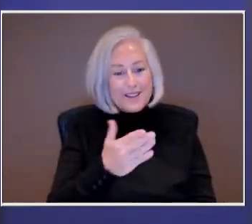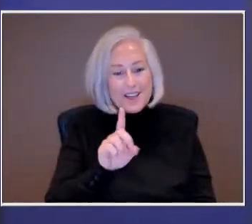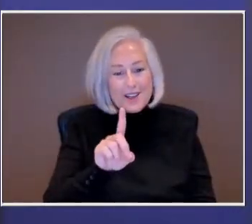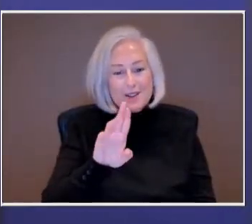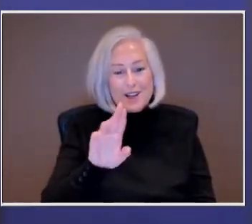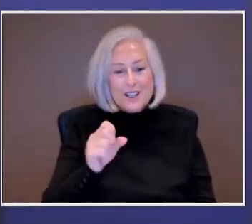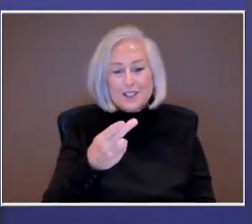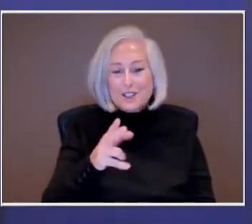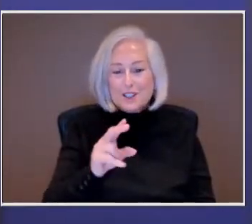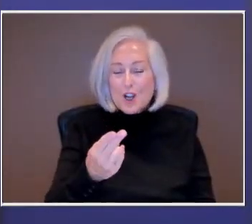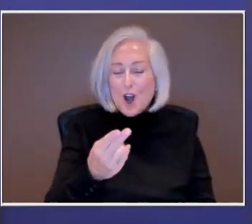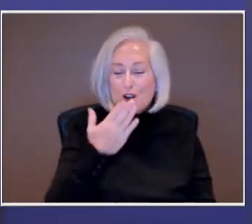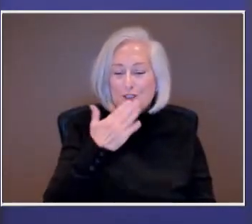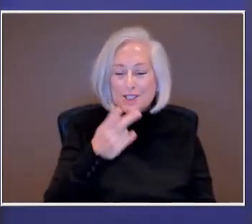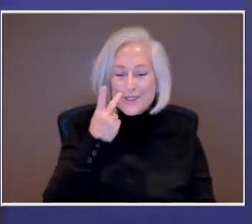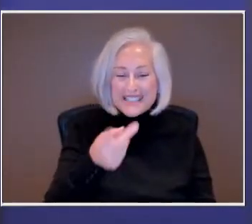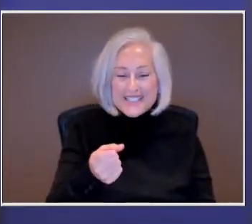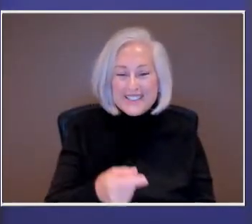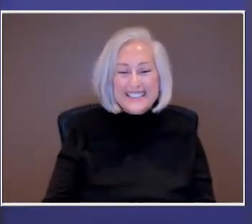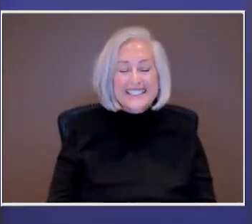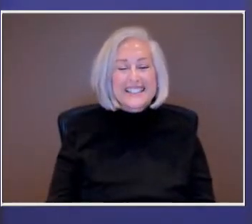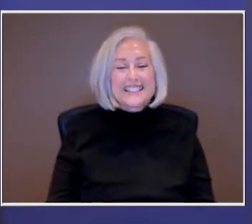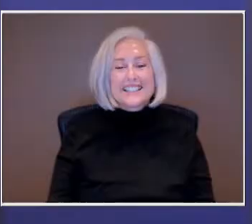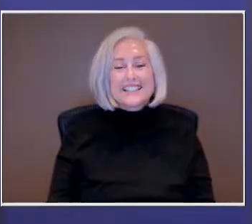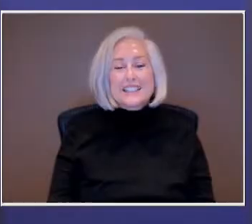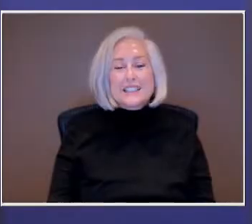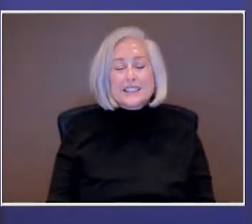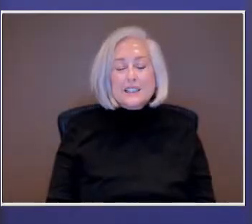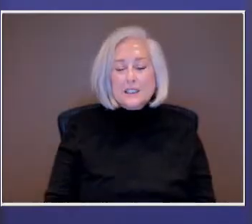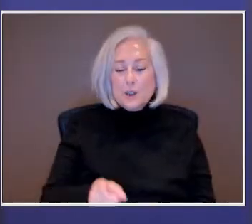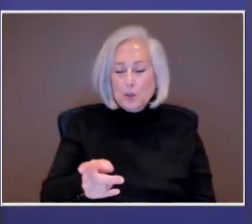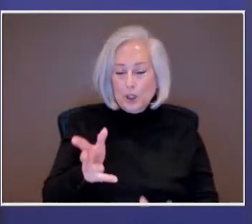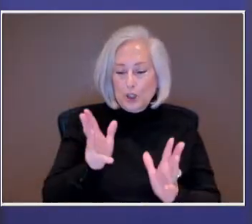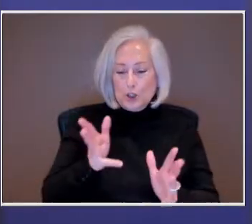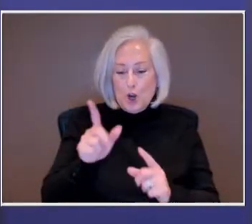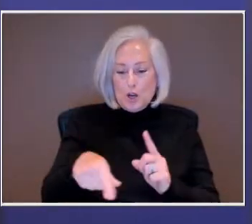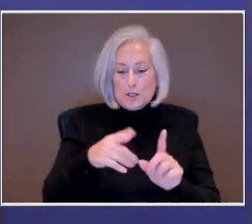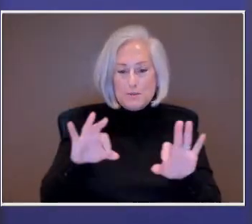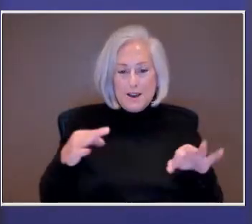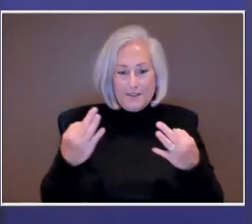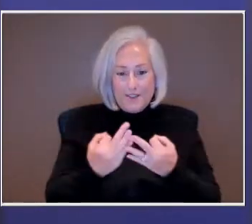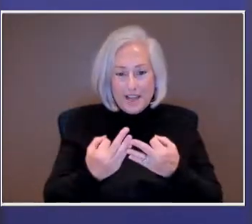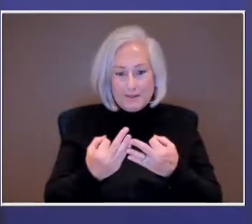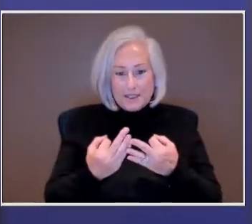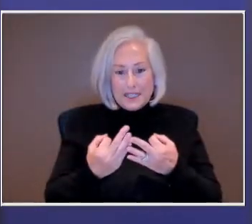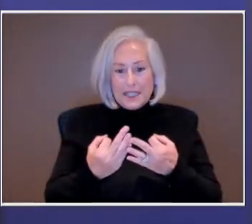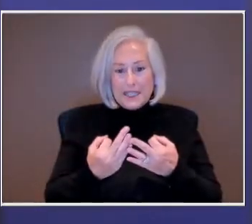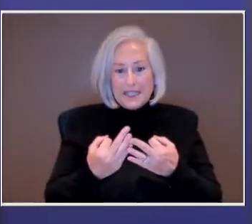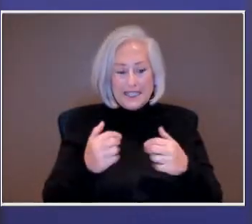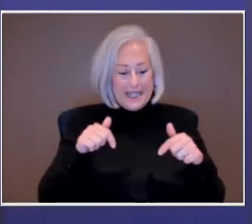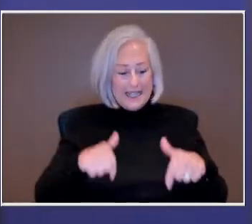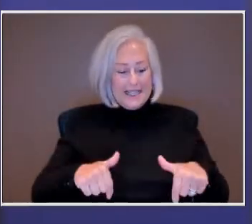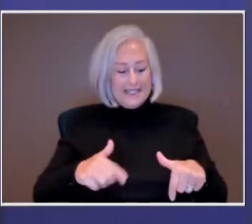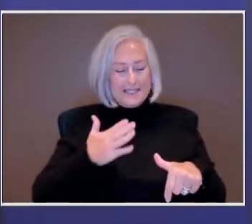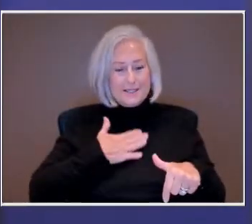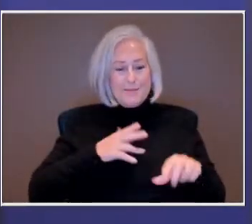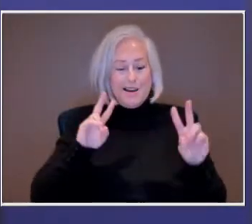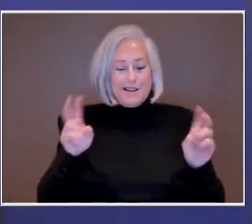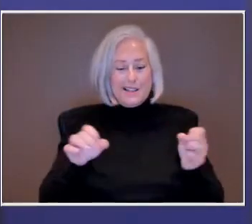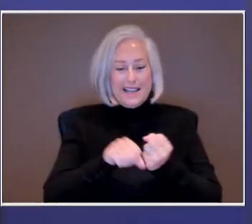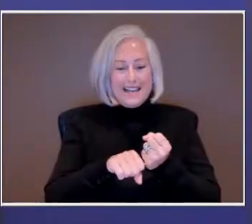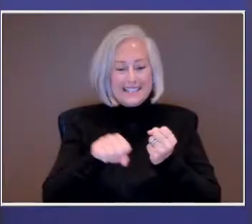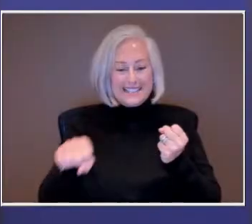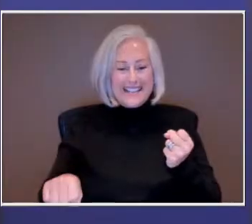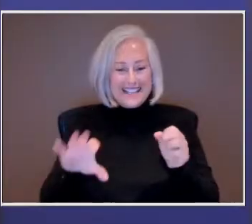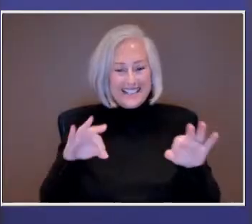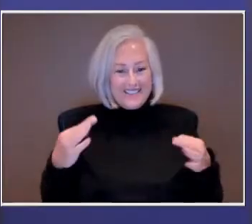to see you. And when you spoke about family and you talk about that, this has been my extended family. As much as I've seen them in the